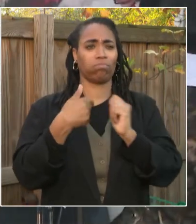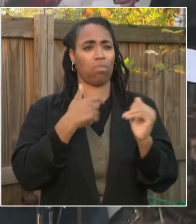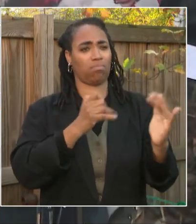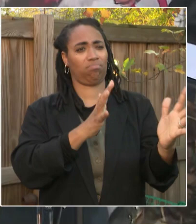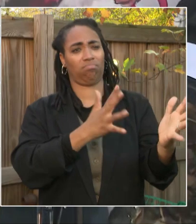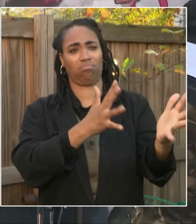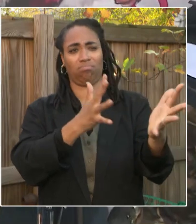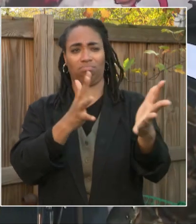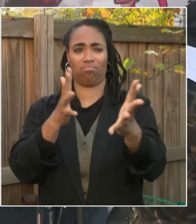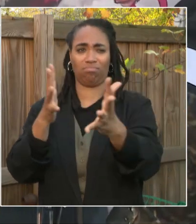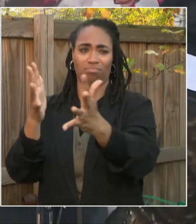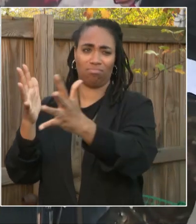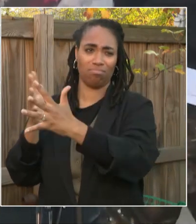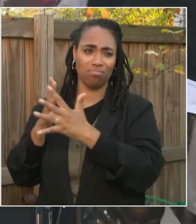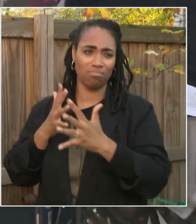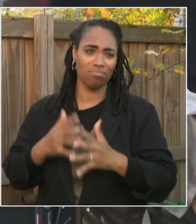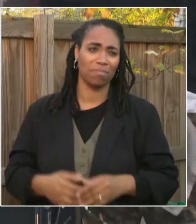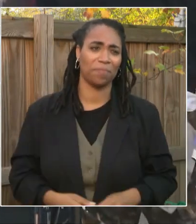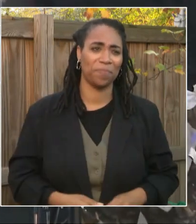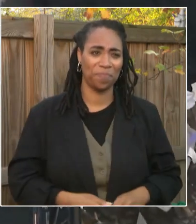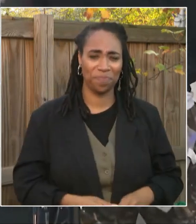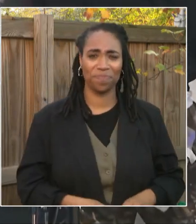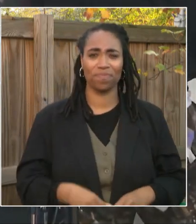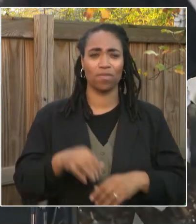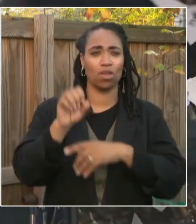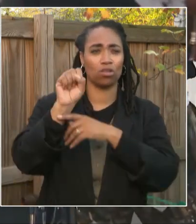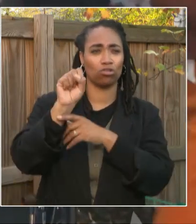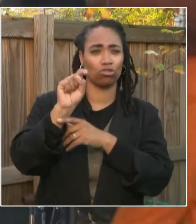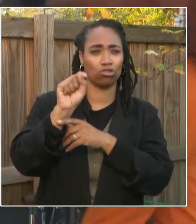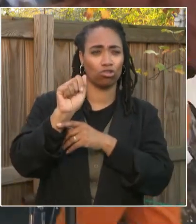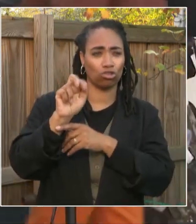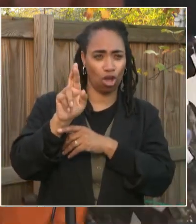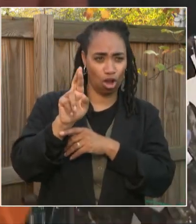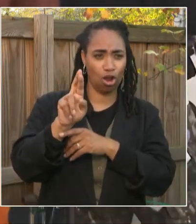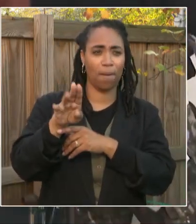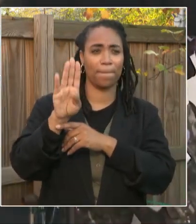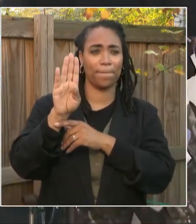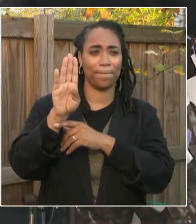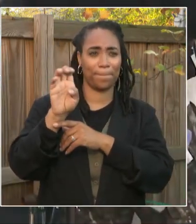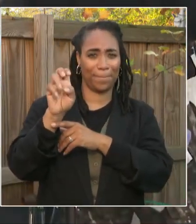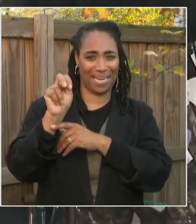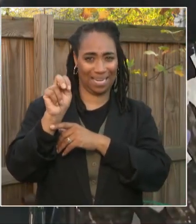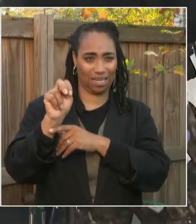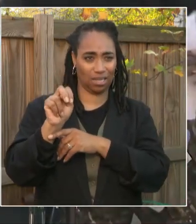Ebal Briscoe of the Check It Enterprises. Come on, y'all, give it up.